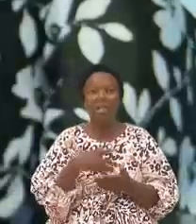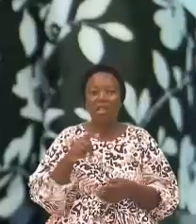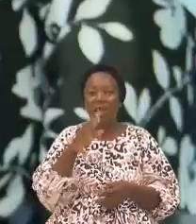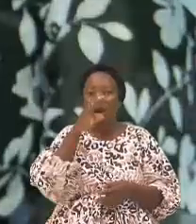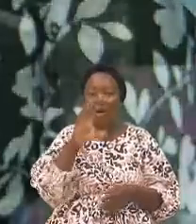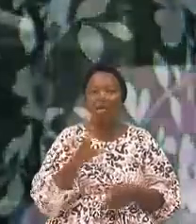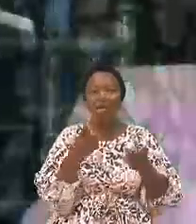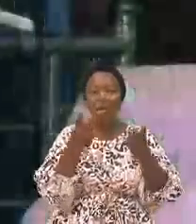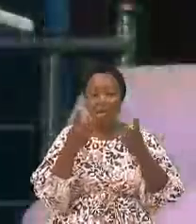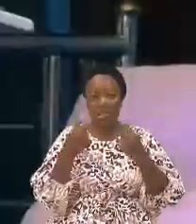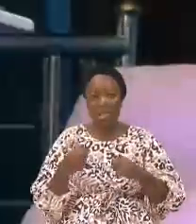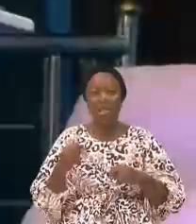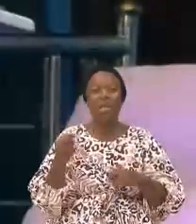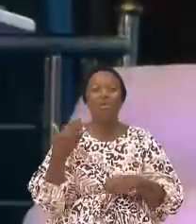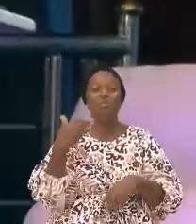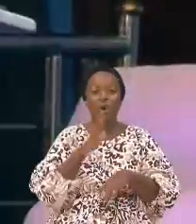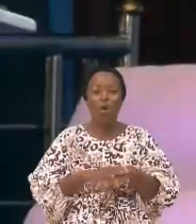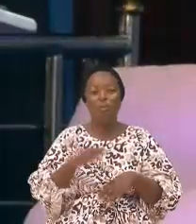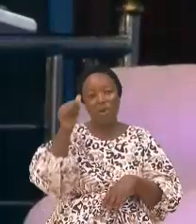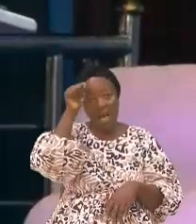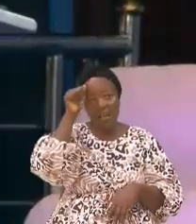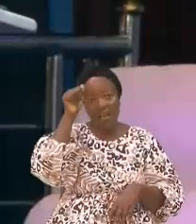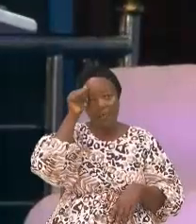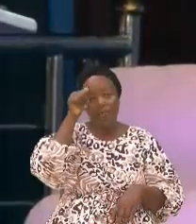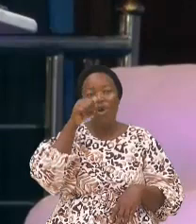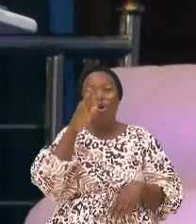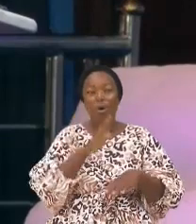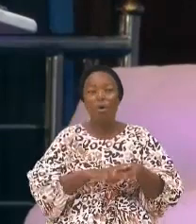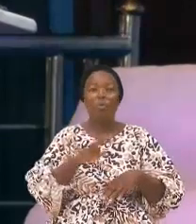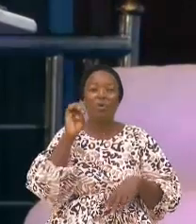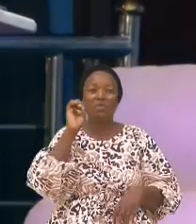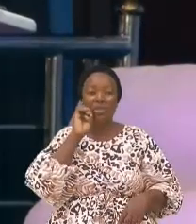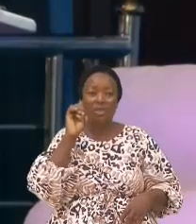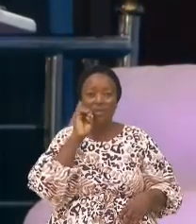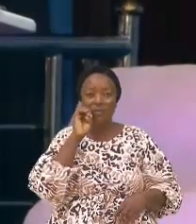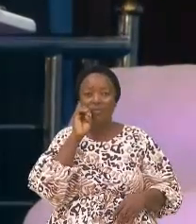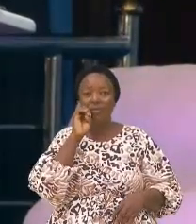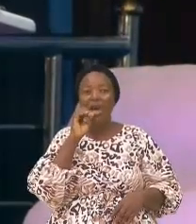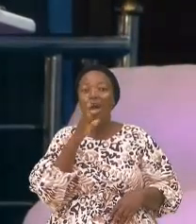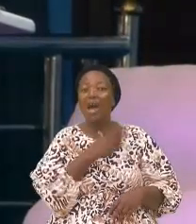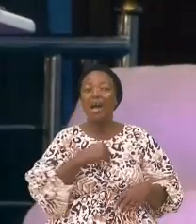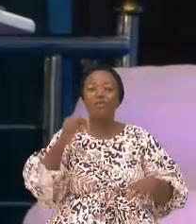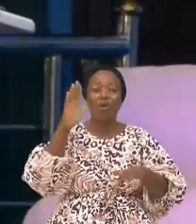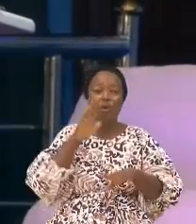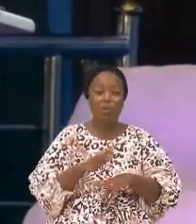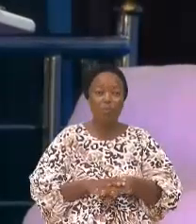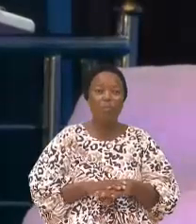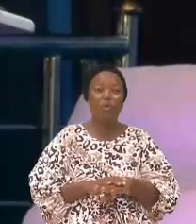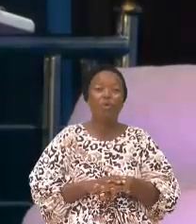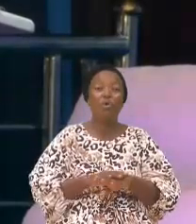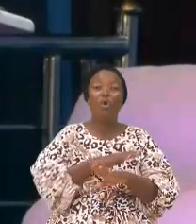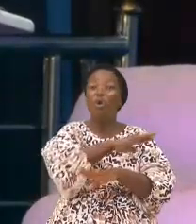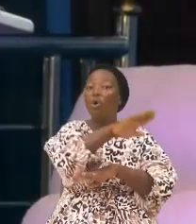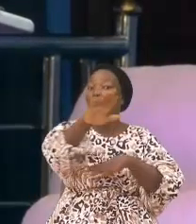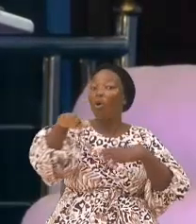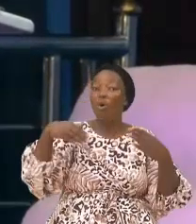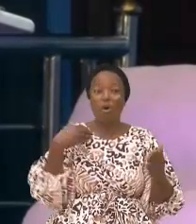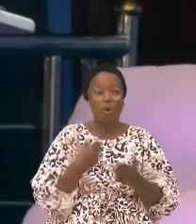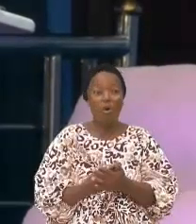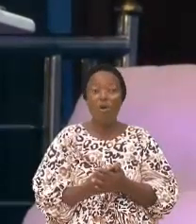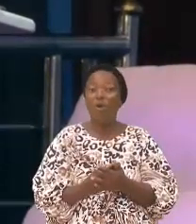story is that a curse came upon Adam, upon